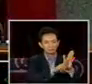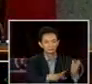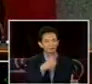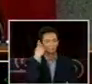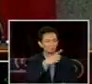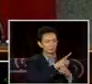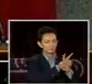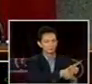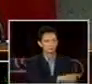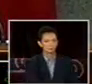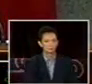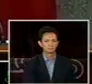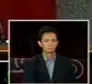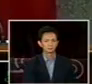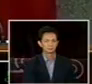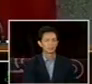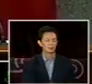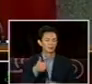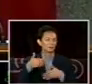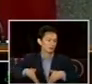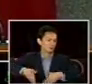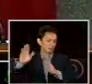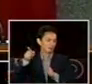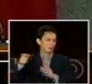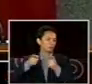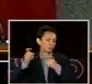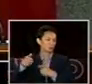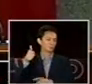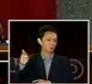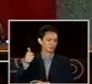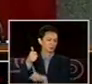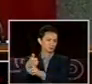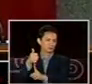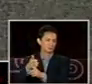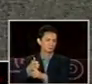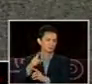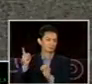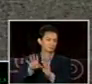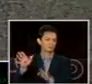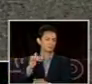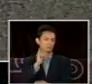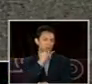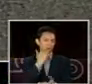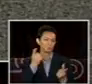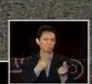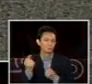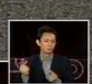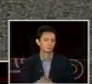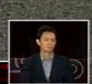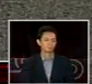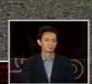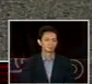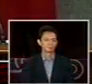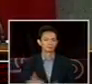let them control their side of the controversy. I voted. The panel of